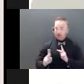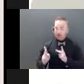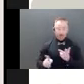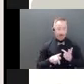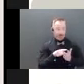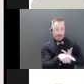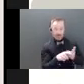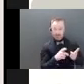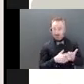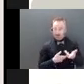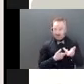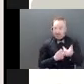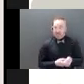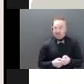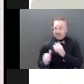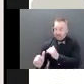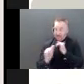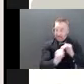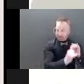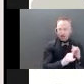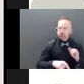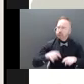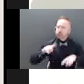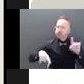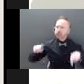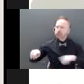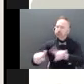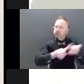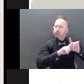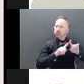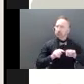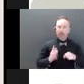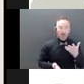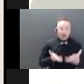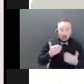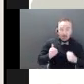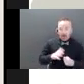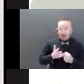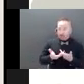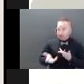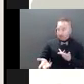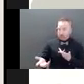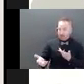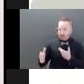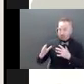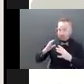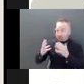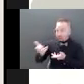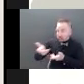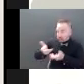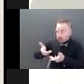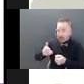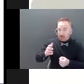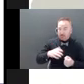what is happening. So one person's, you know, the way someone talks to someone, they may not consider that harmful or cause them distress,